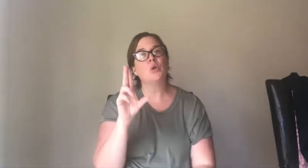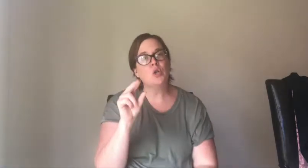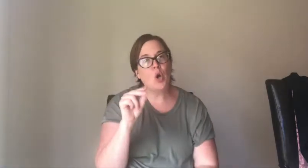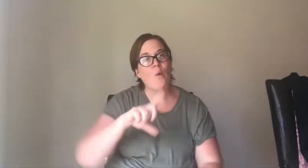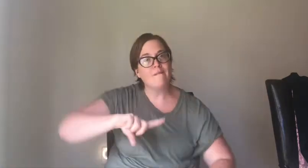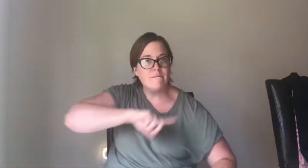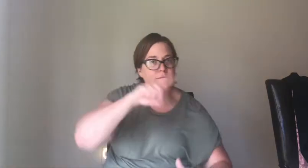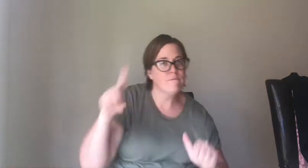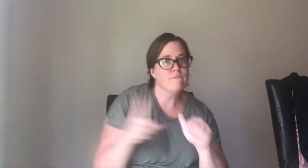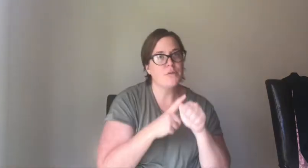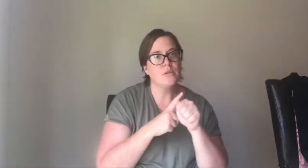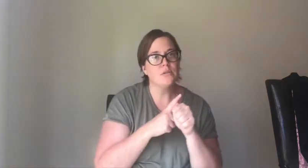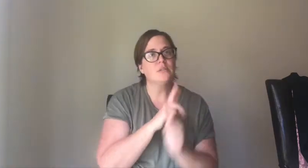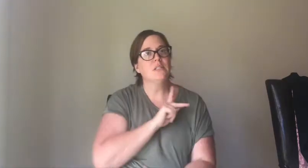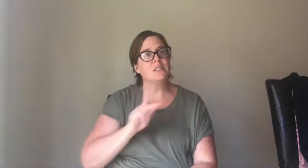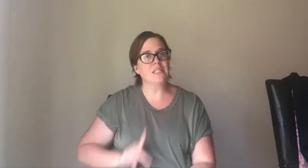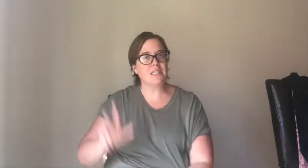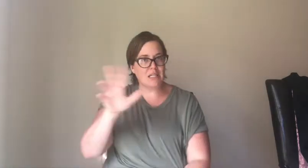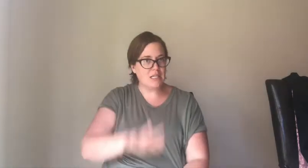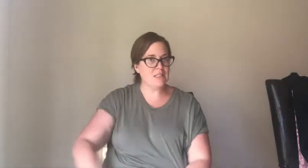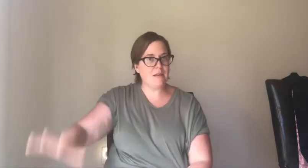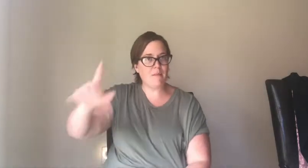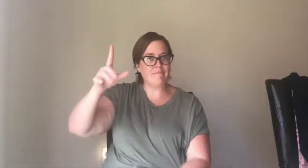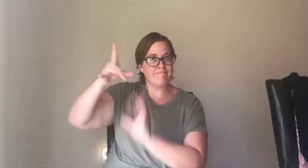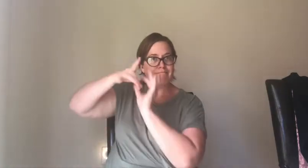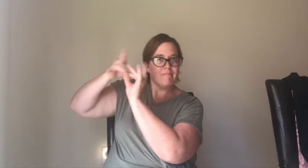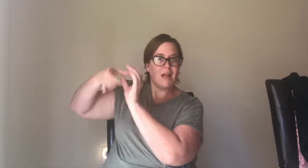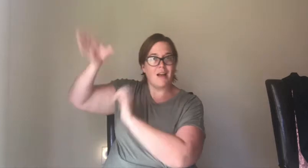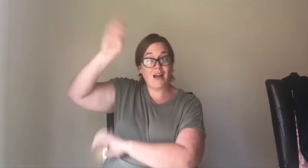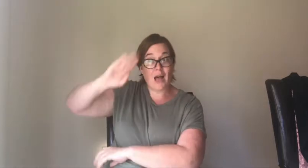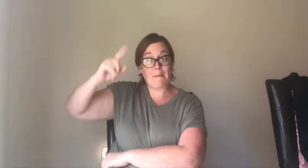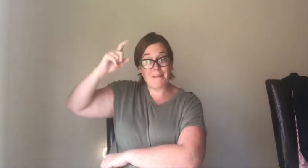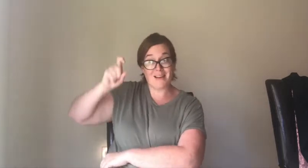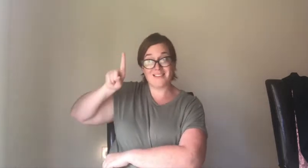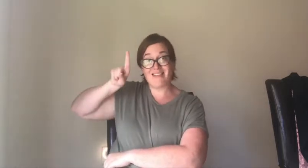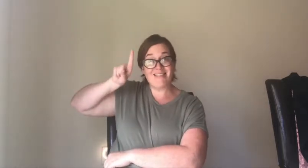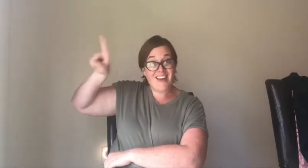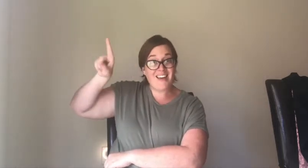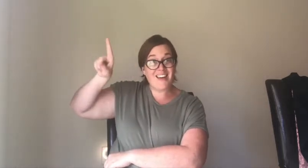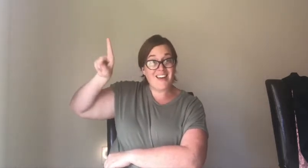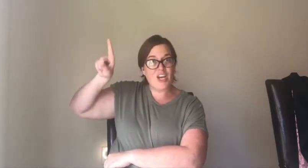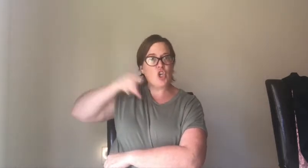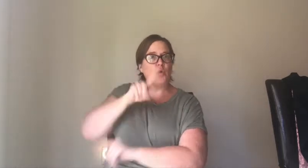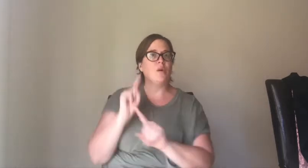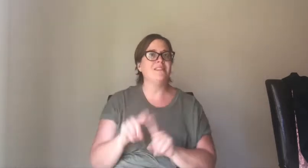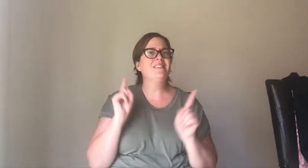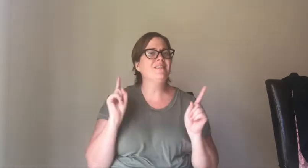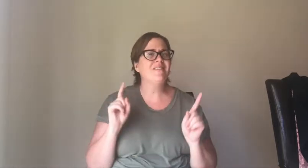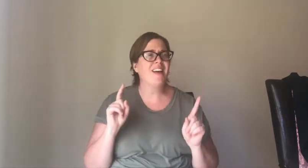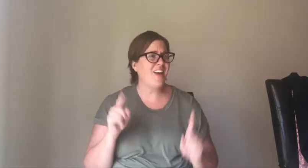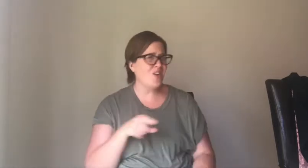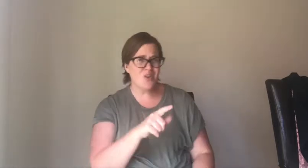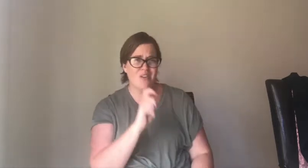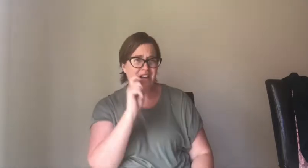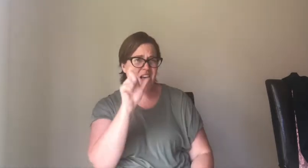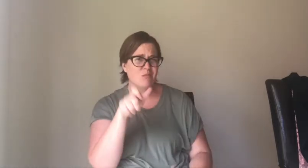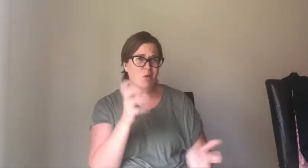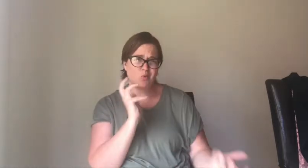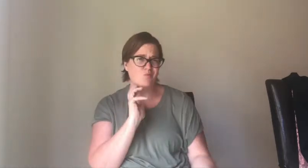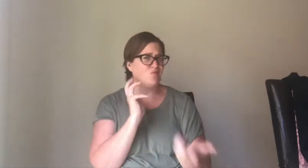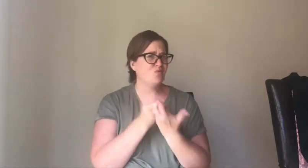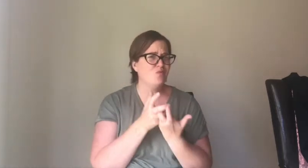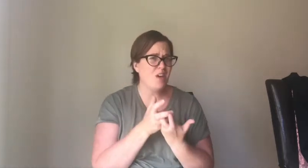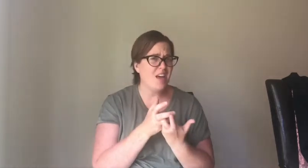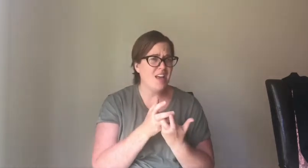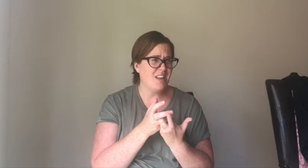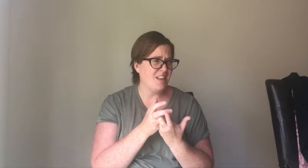temporary residents and foreigners. In Philippians chapter 3, Paul talks to a group of what would have been primarily Roman citizens who